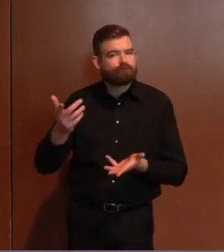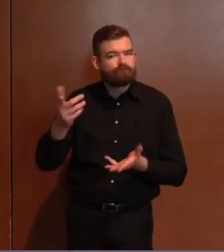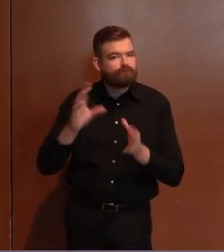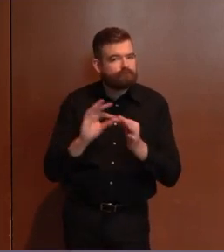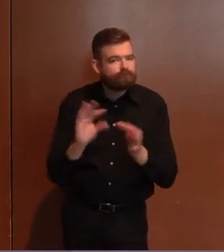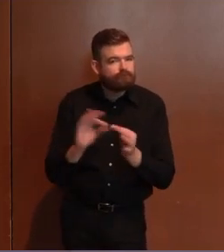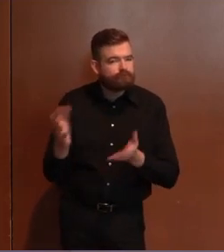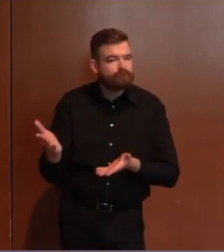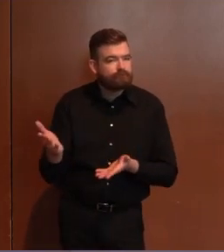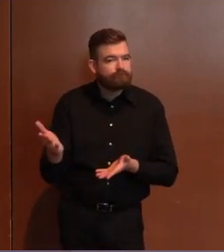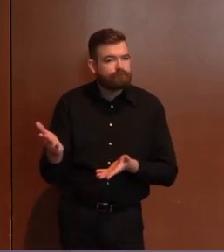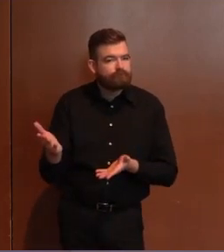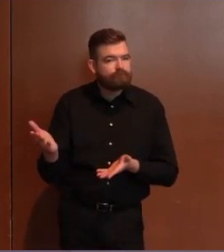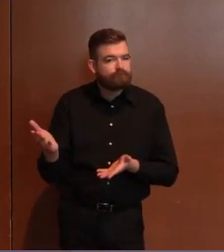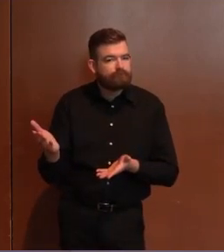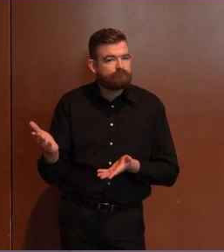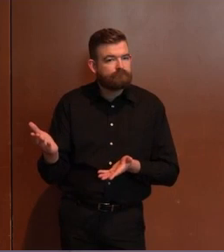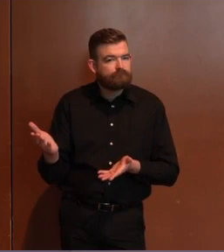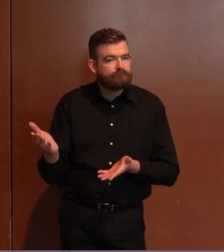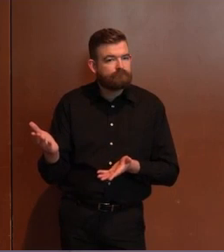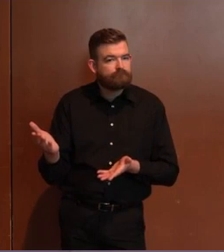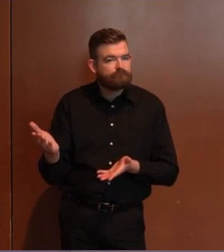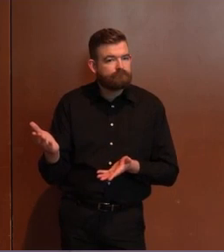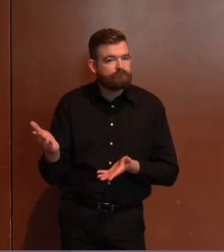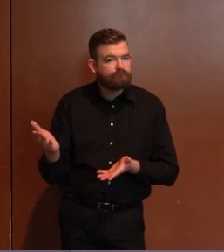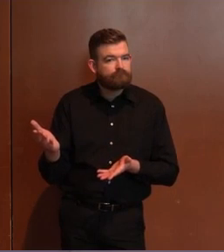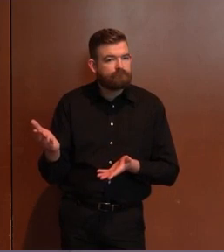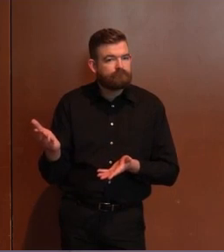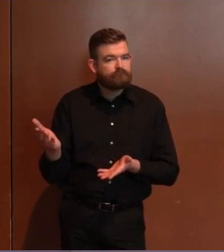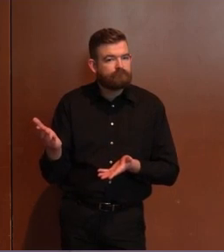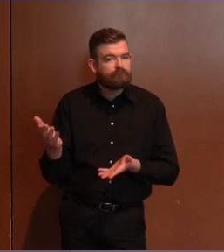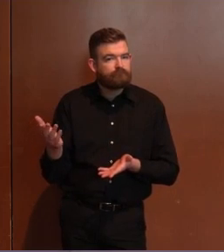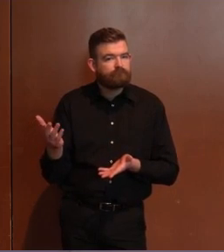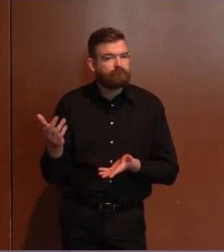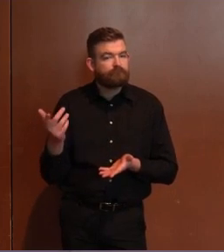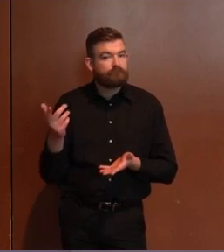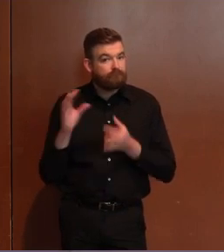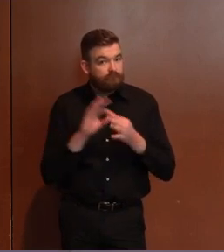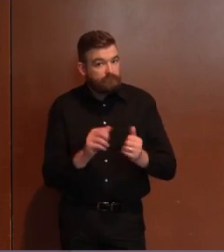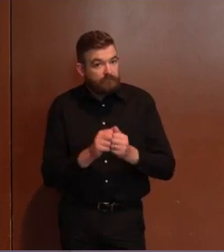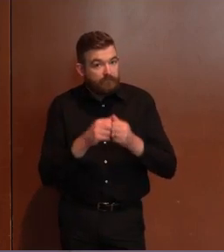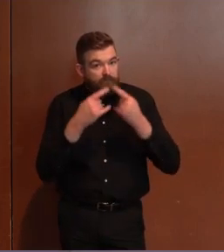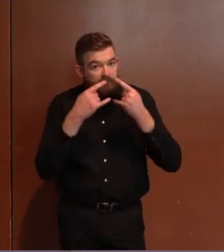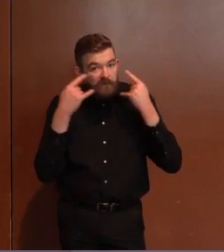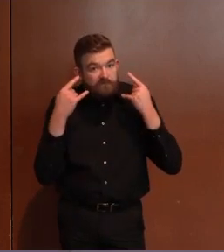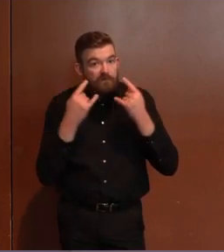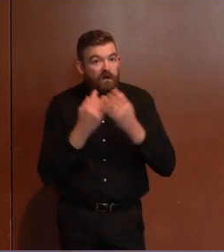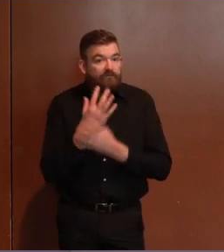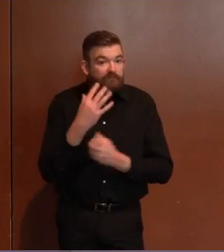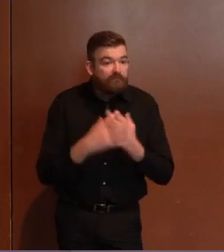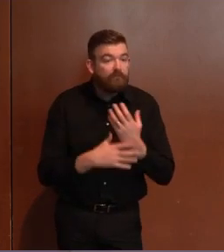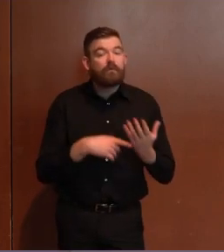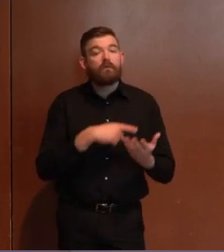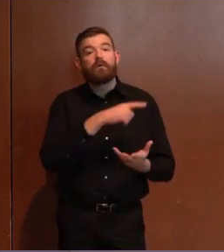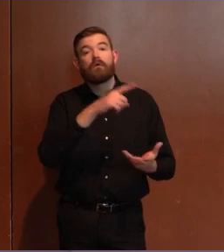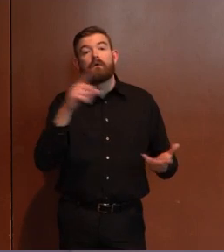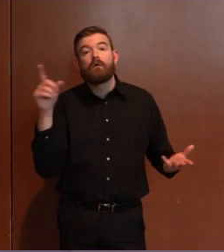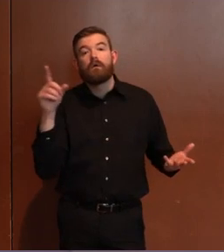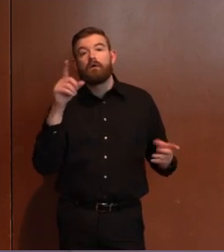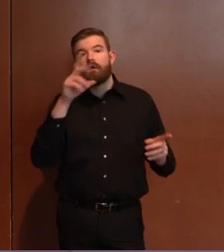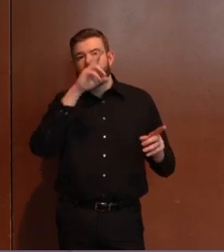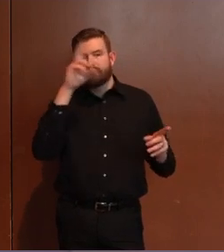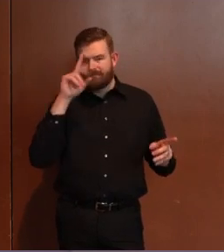the use of PPE? I've heard some complaints from hospital executives about it's important to, figure out who's negative so that way you're